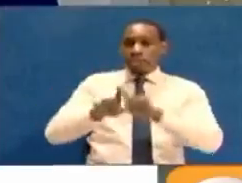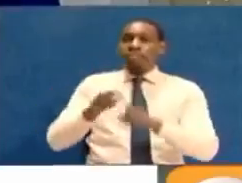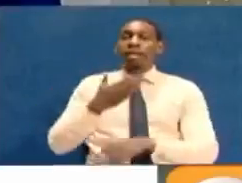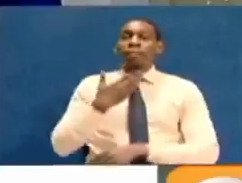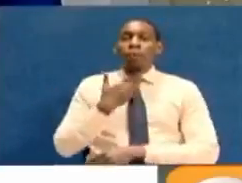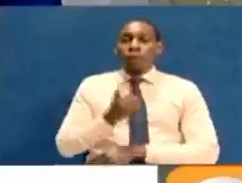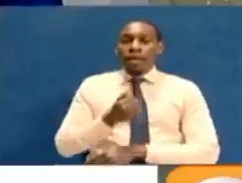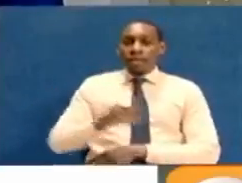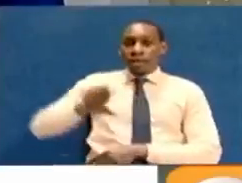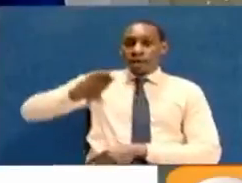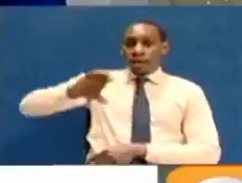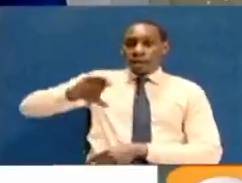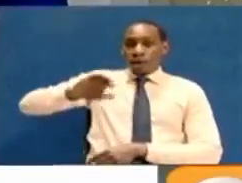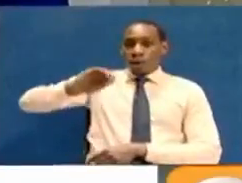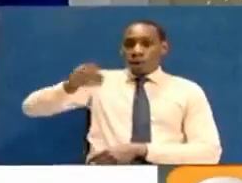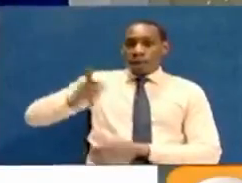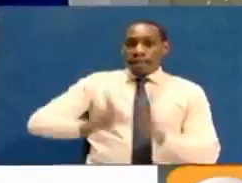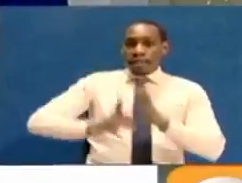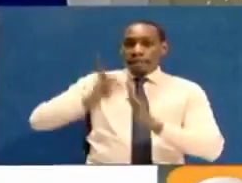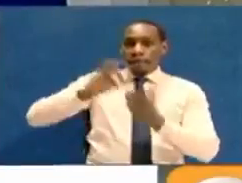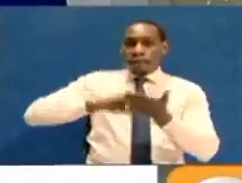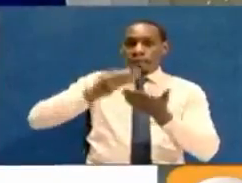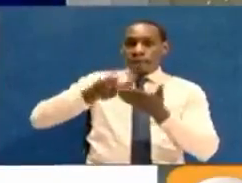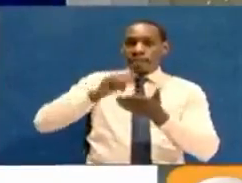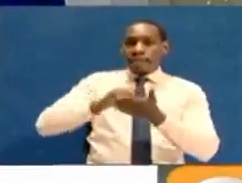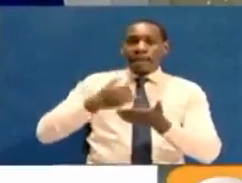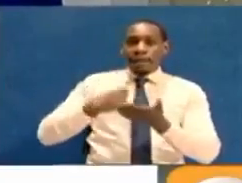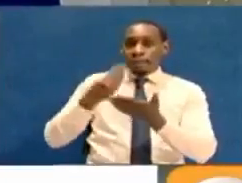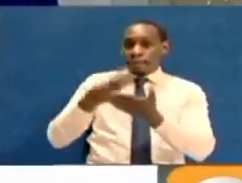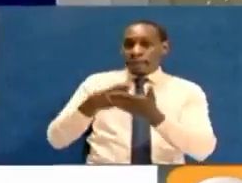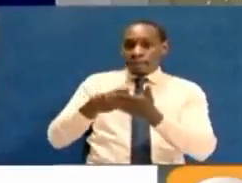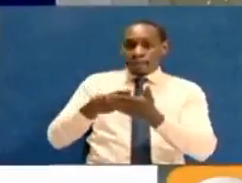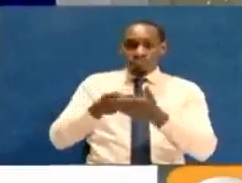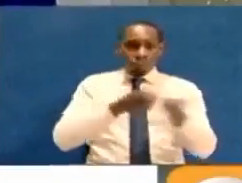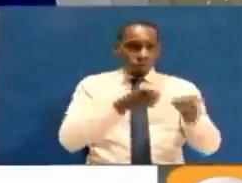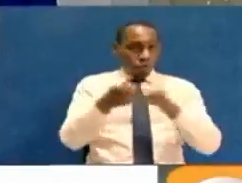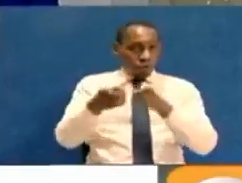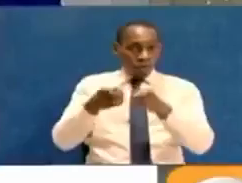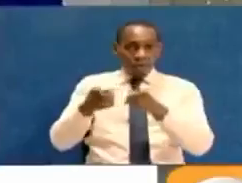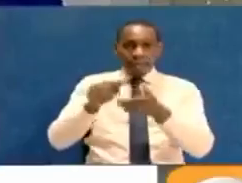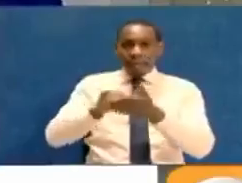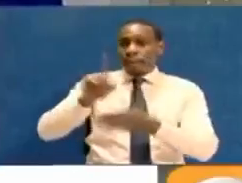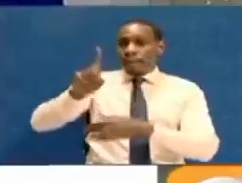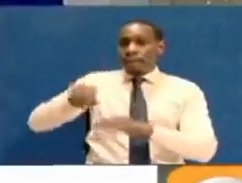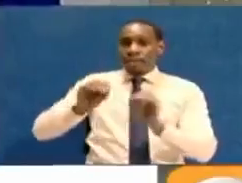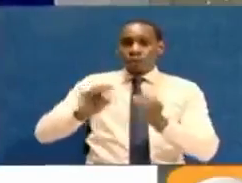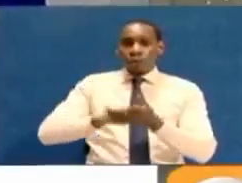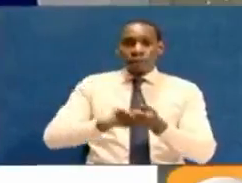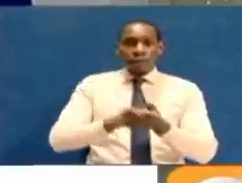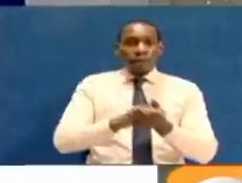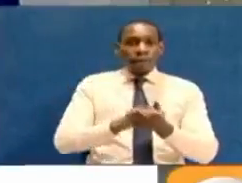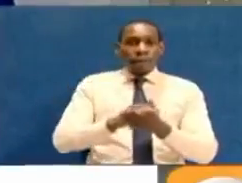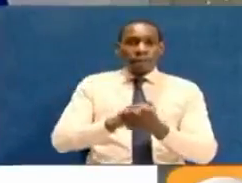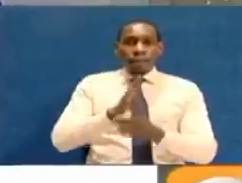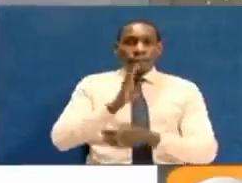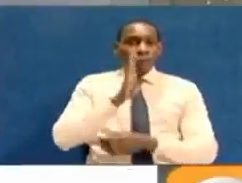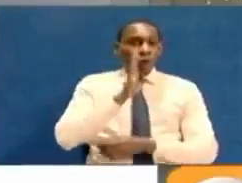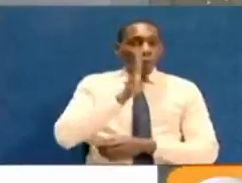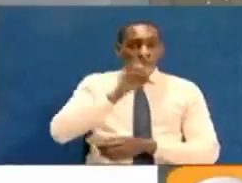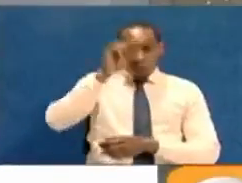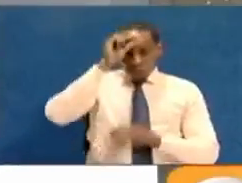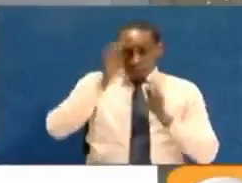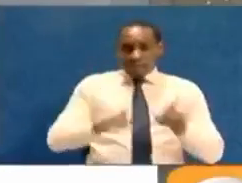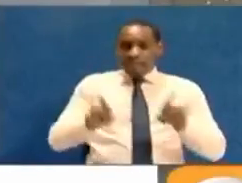want a ward development fund, which they believe will give them financial autonomy. They won't necessarily need to go begging the governors, and they will be able